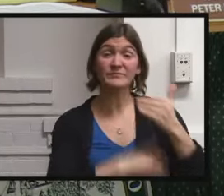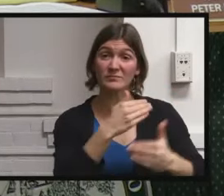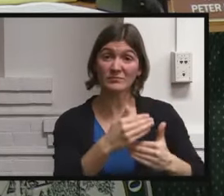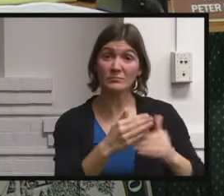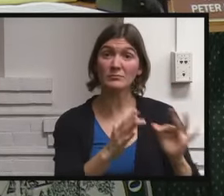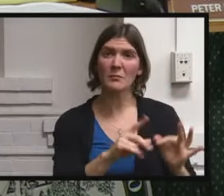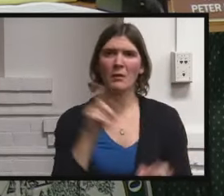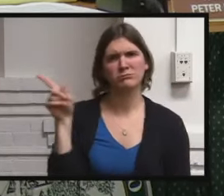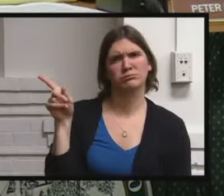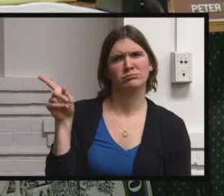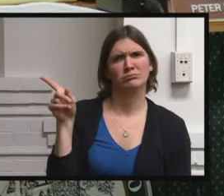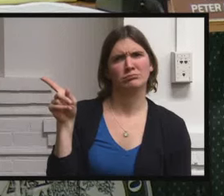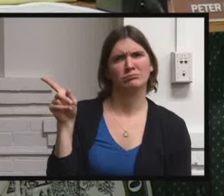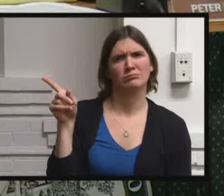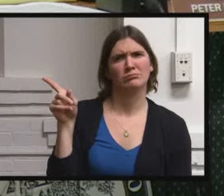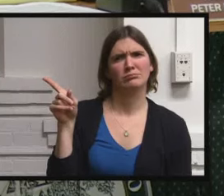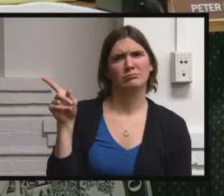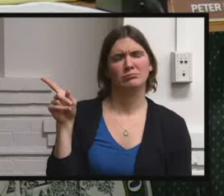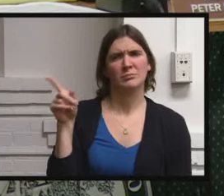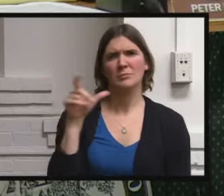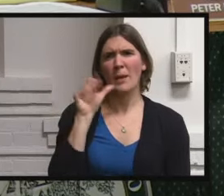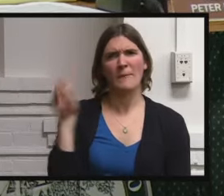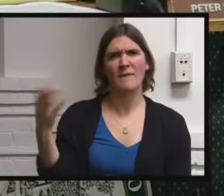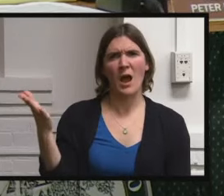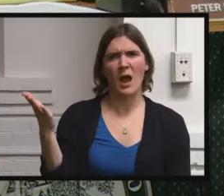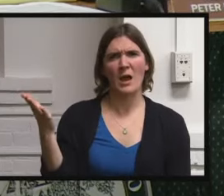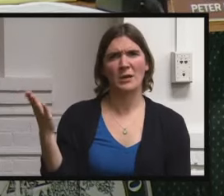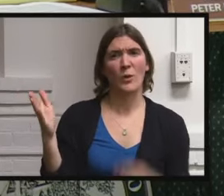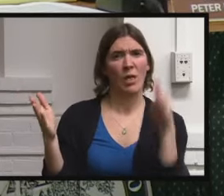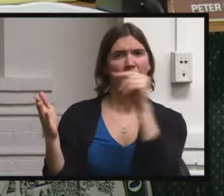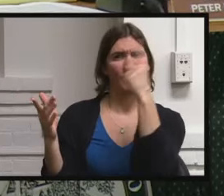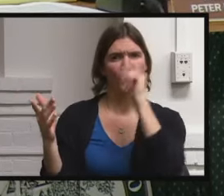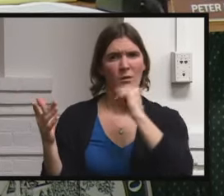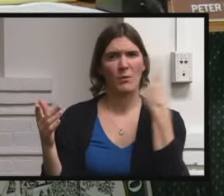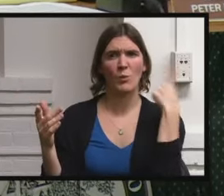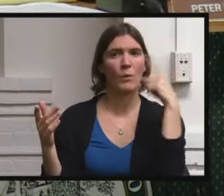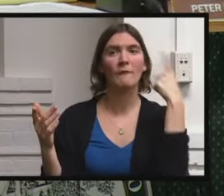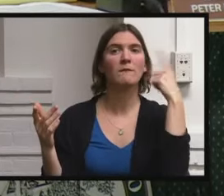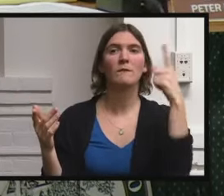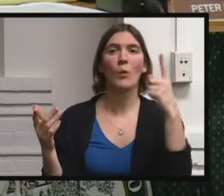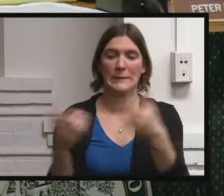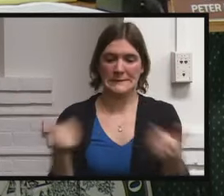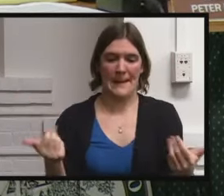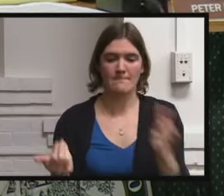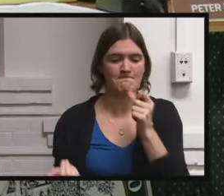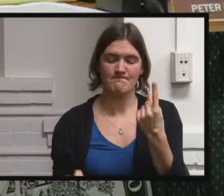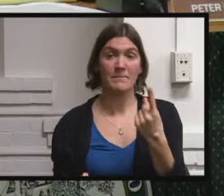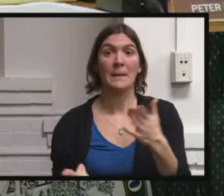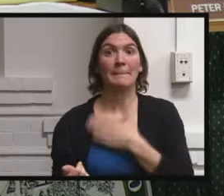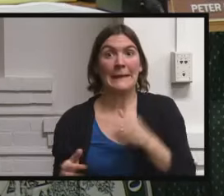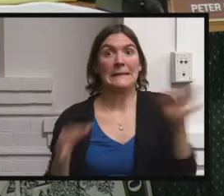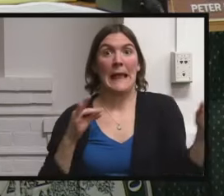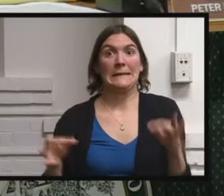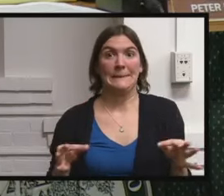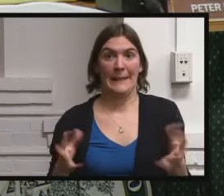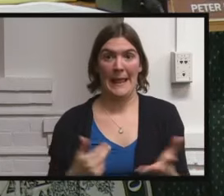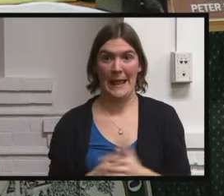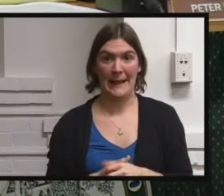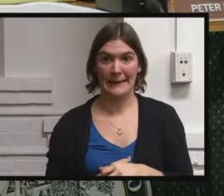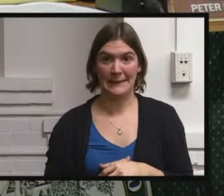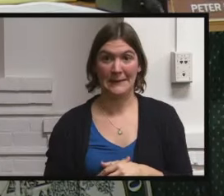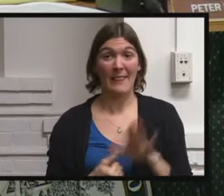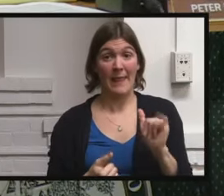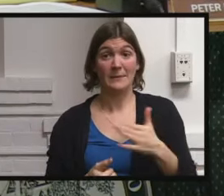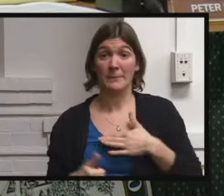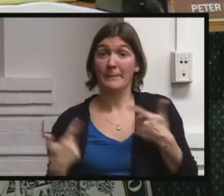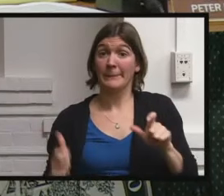for recycling as well, or providing recycling services. So why are we paying for this separately? Please explain that to me.